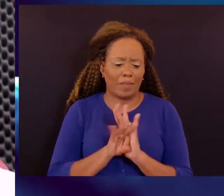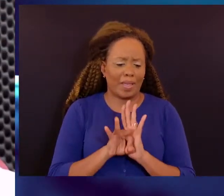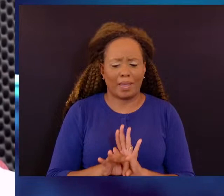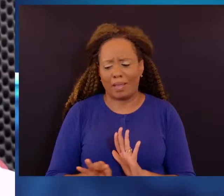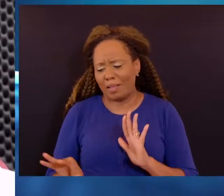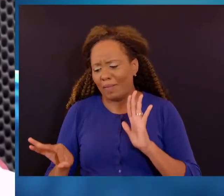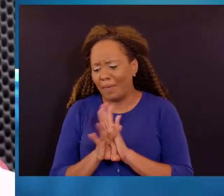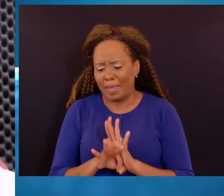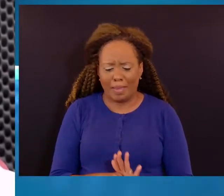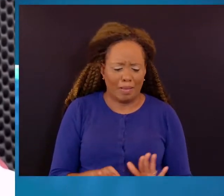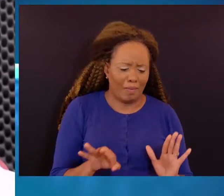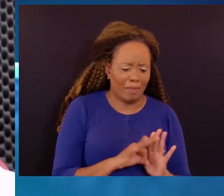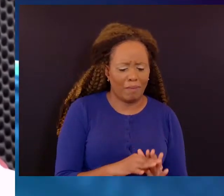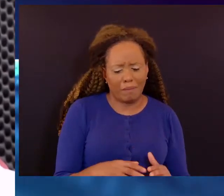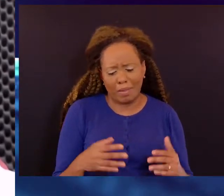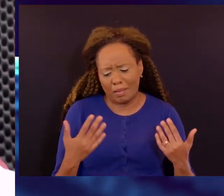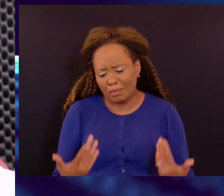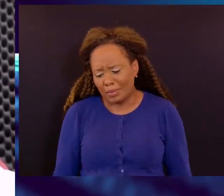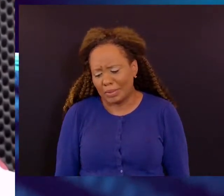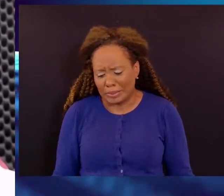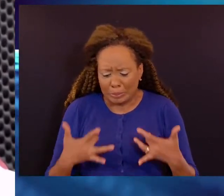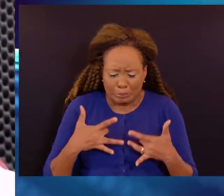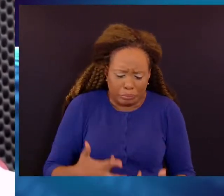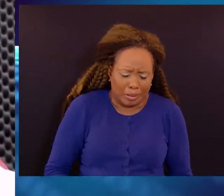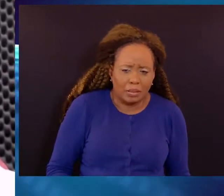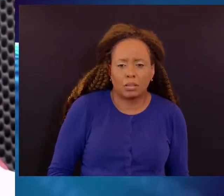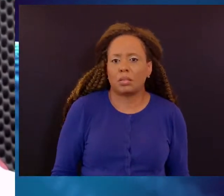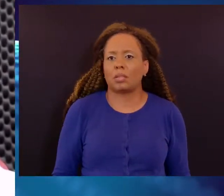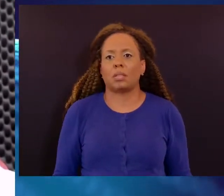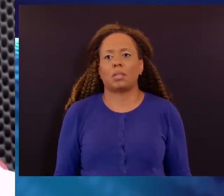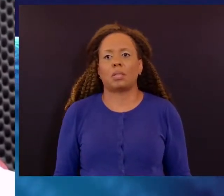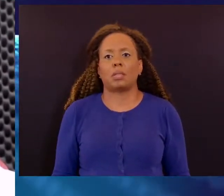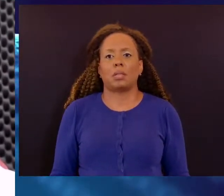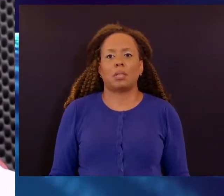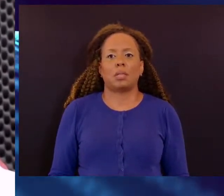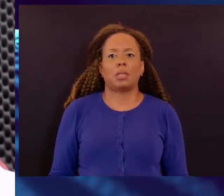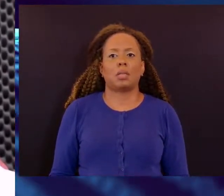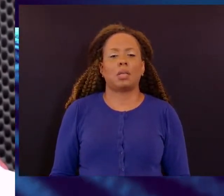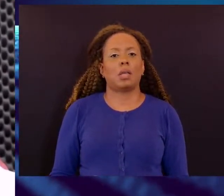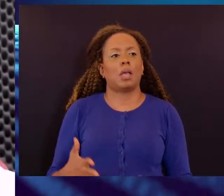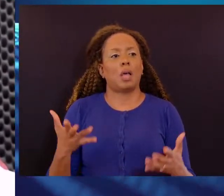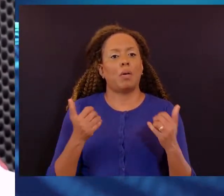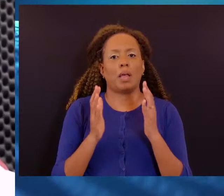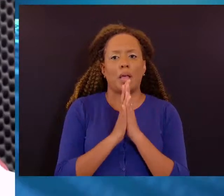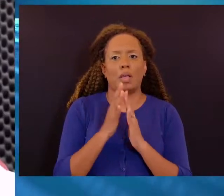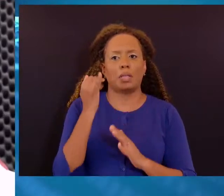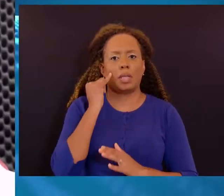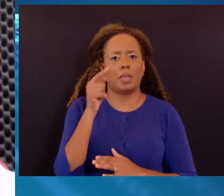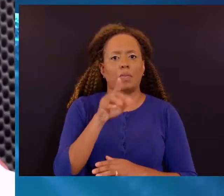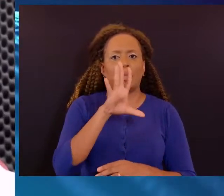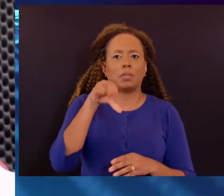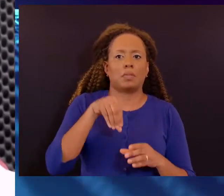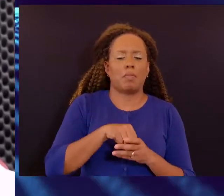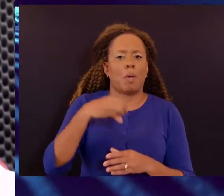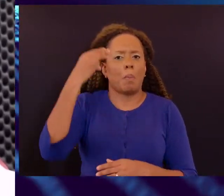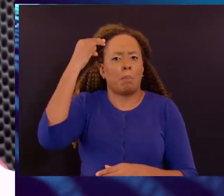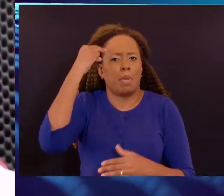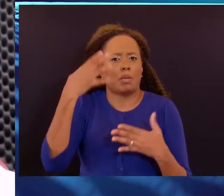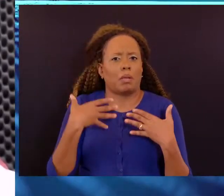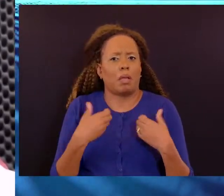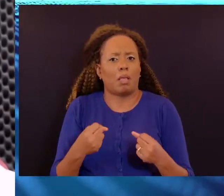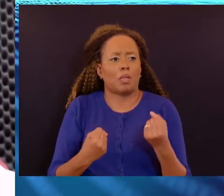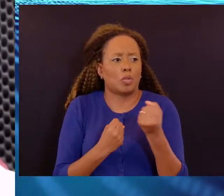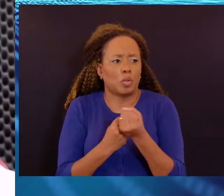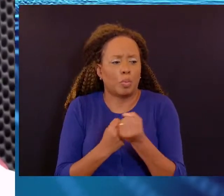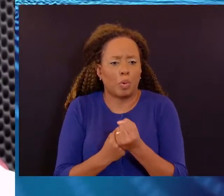is if you're going to go a step further and offer, probably involve the guidance counselors and any mental health support that they may need, because